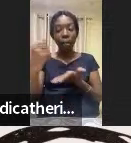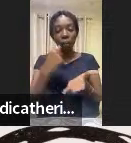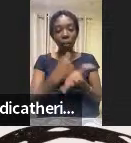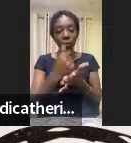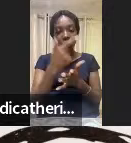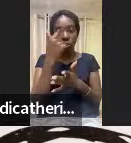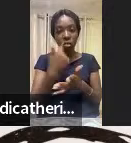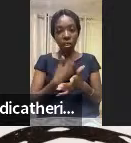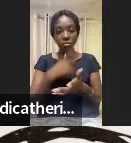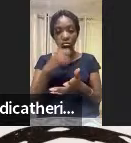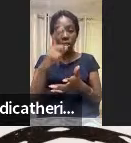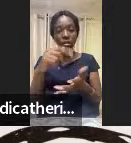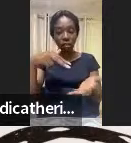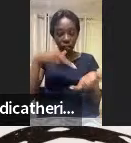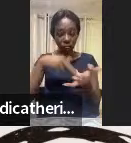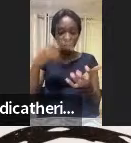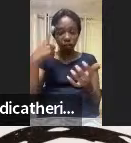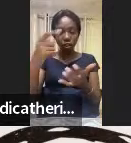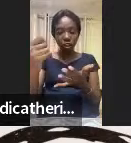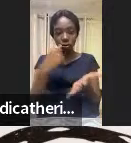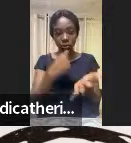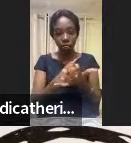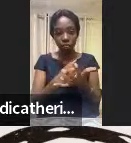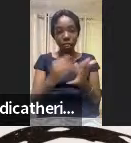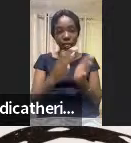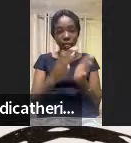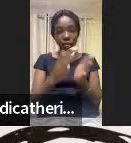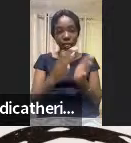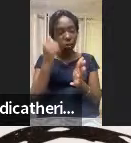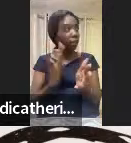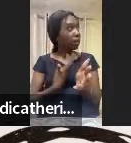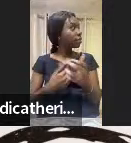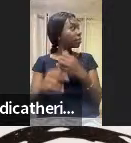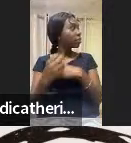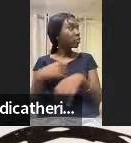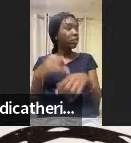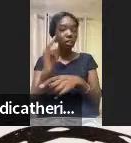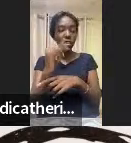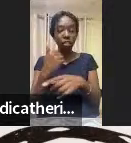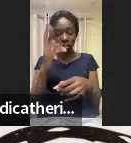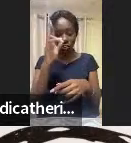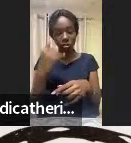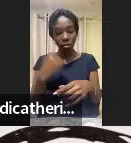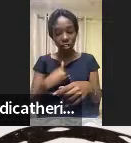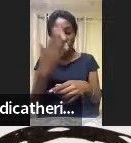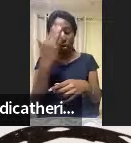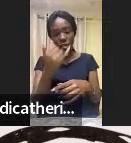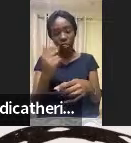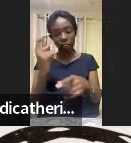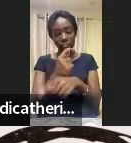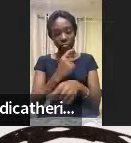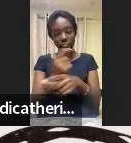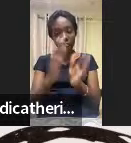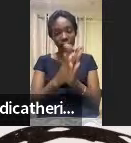to stand for the employees, because remember, we are in charge. And there is a reason why training and development is one of the wheels of the